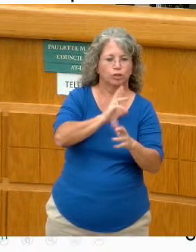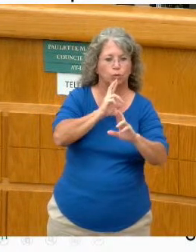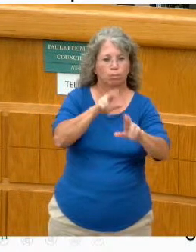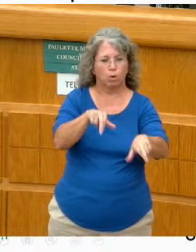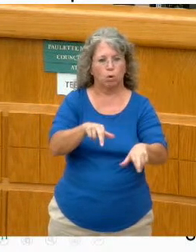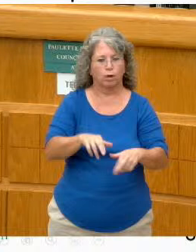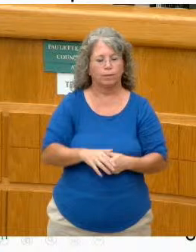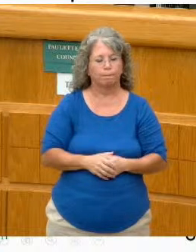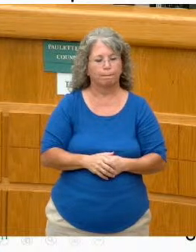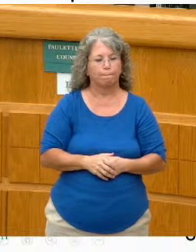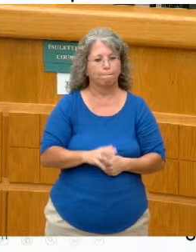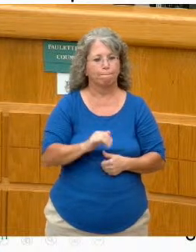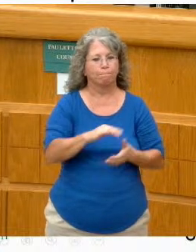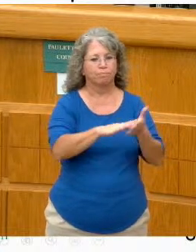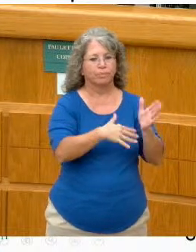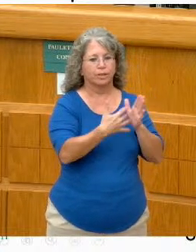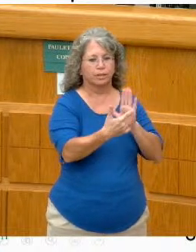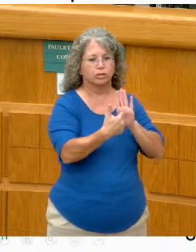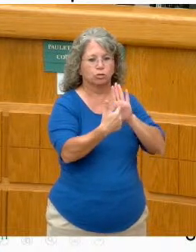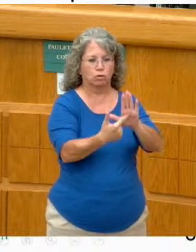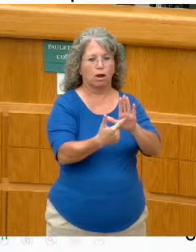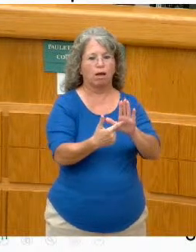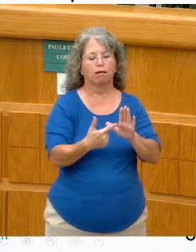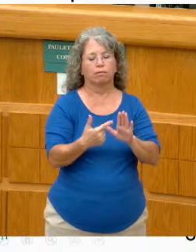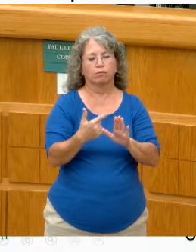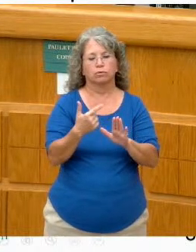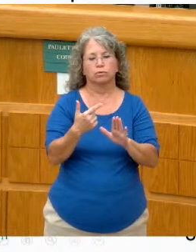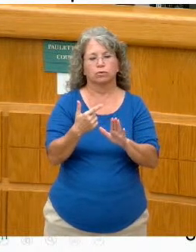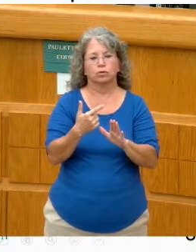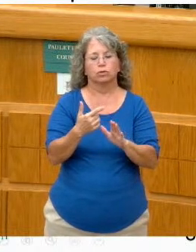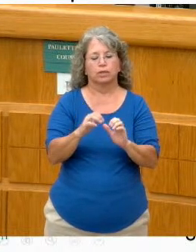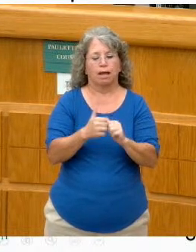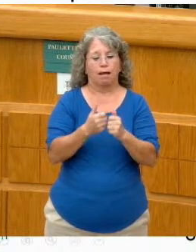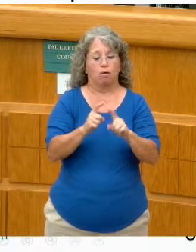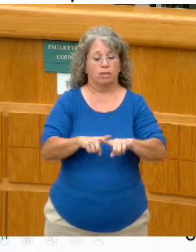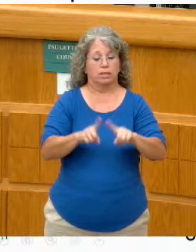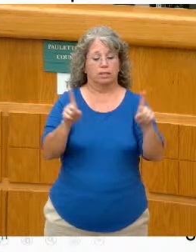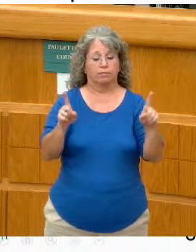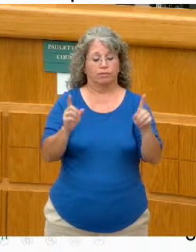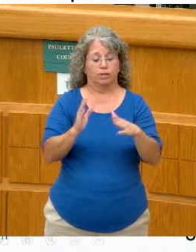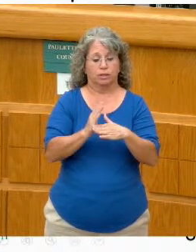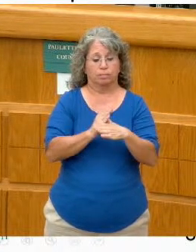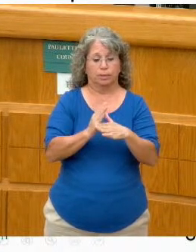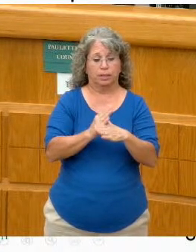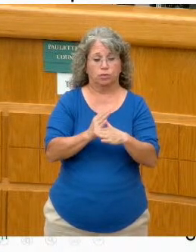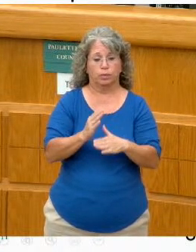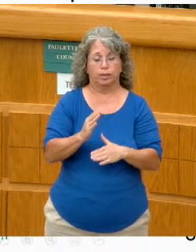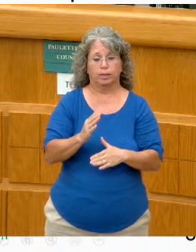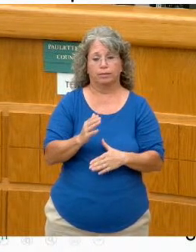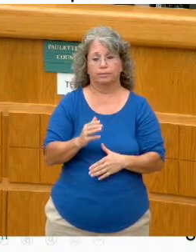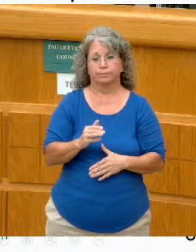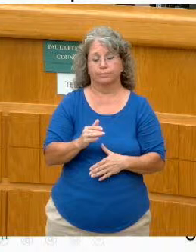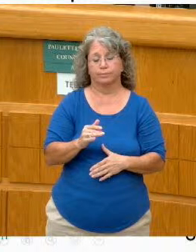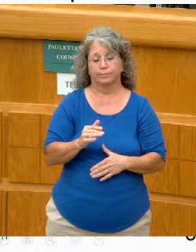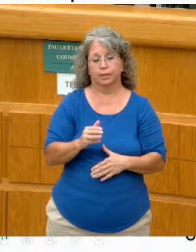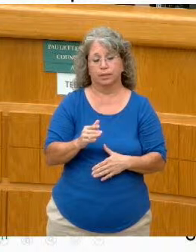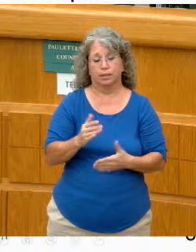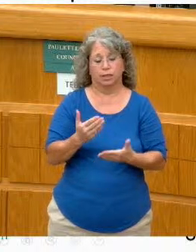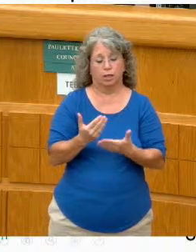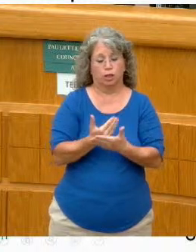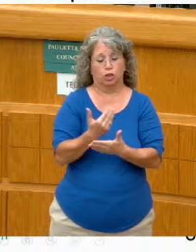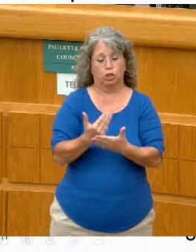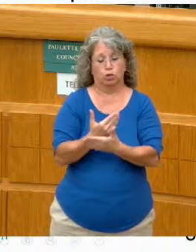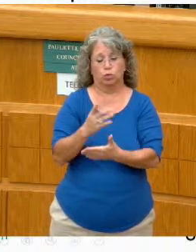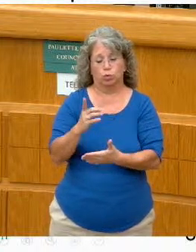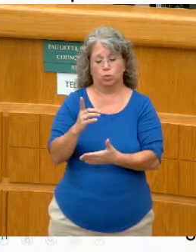you explicitly how there's a difference between the data that's getting the new data format that's getting reported